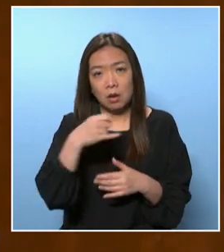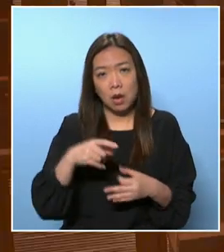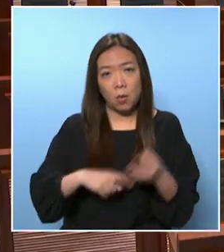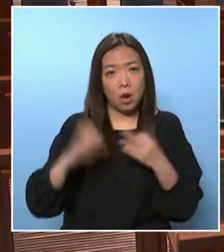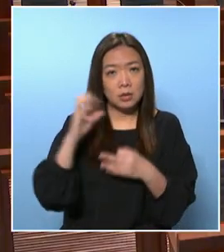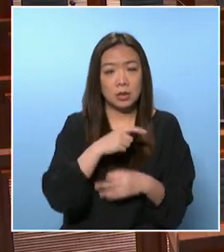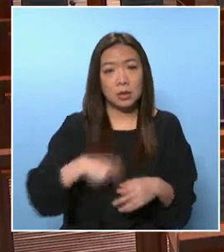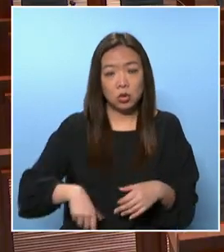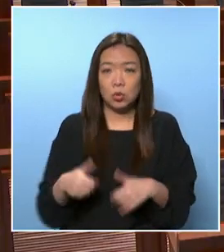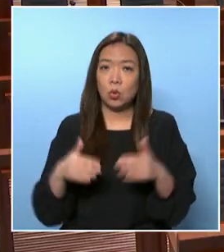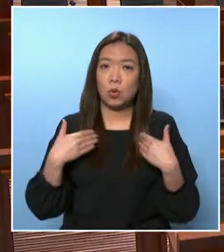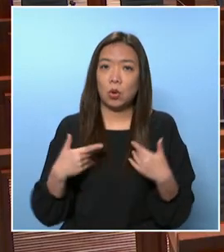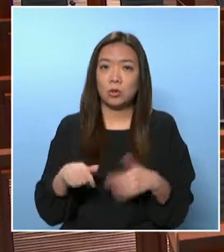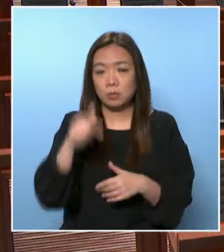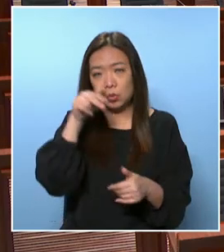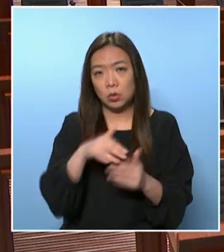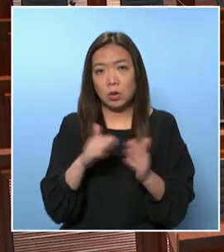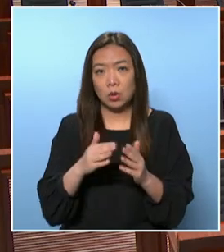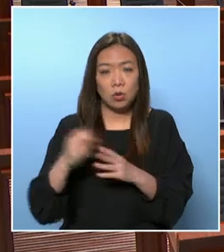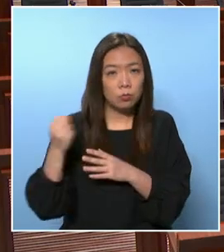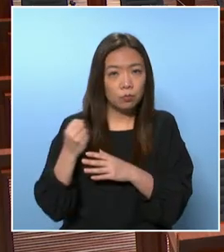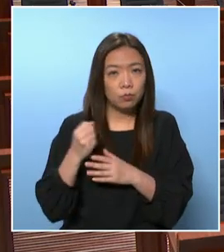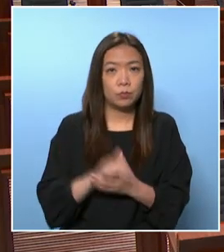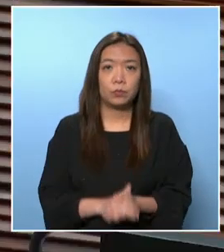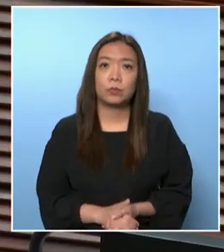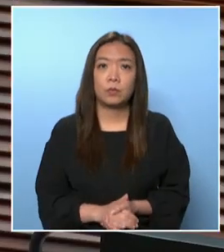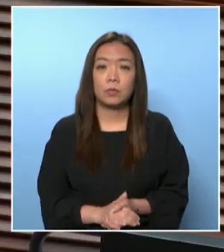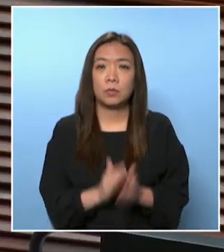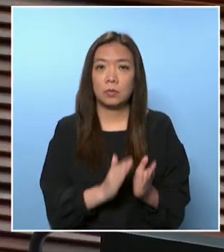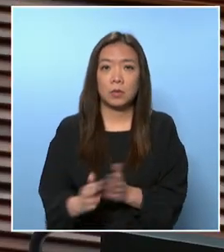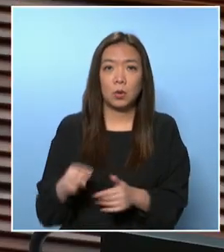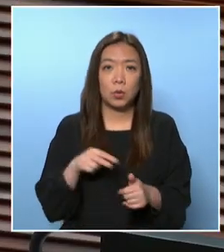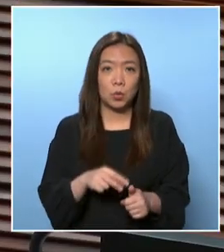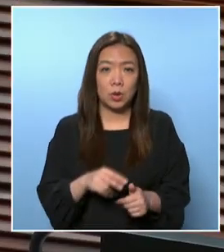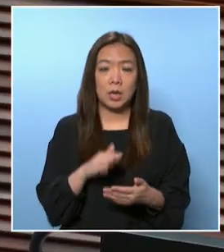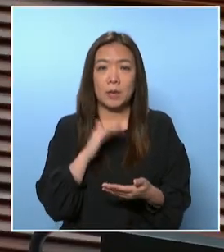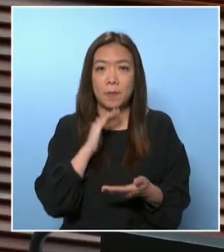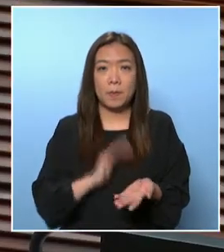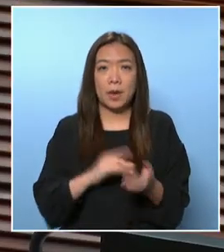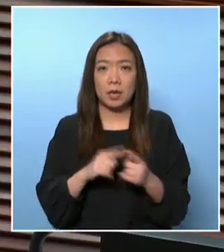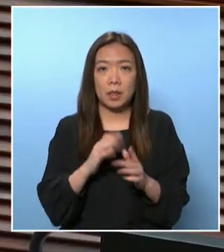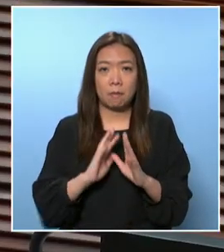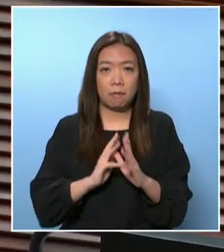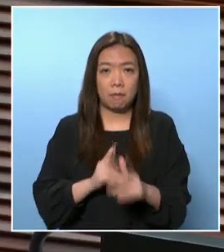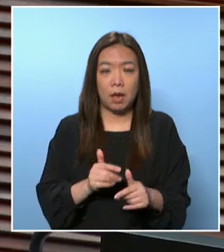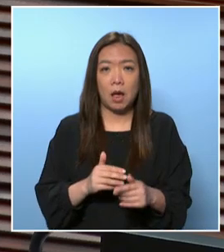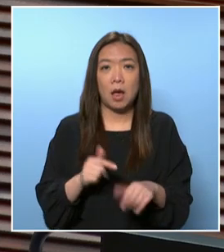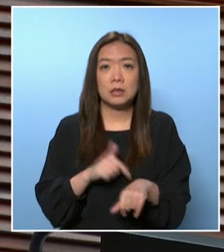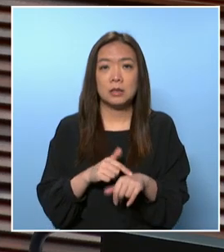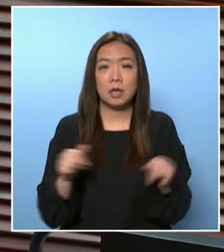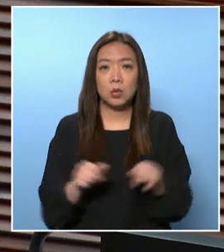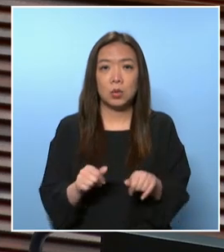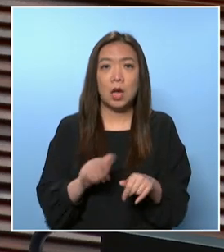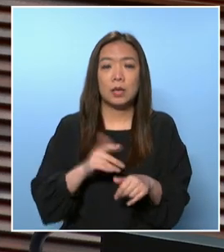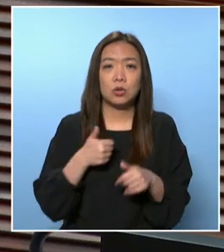be cheaper to do it in the mainland. Thank you. Professor Chen Wing-kwong, Chairman, thank you. I'm glad that the